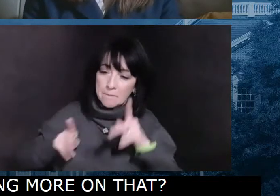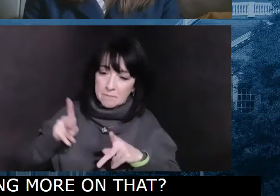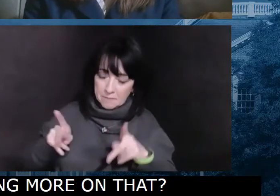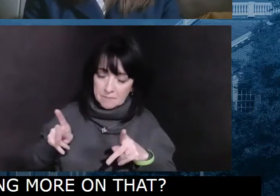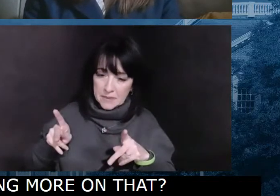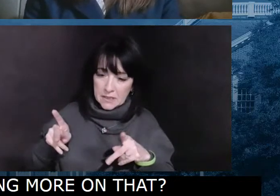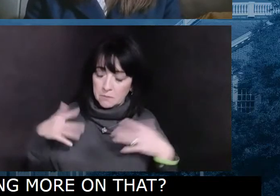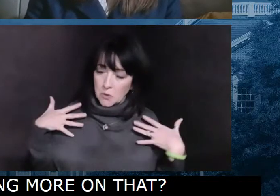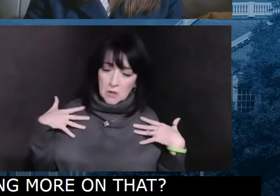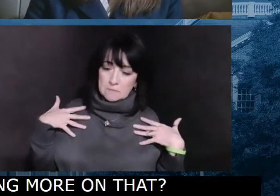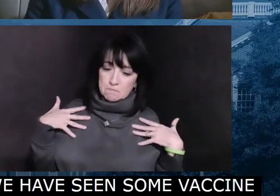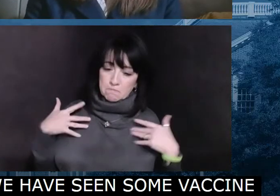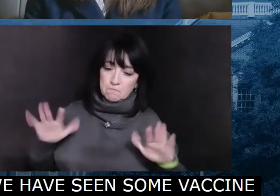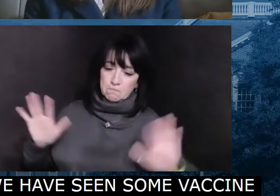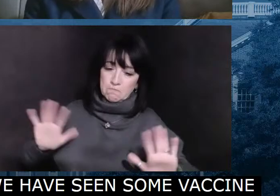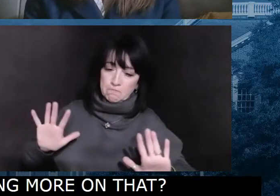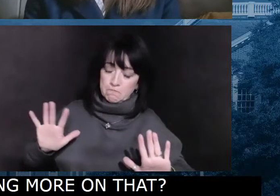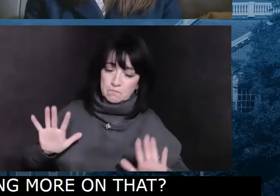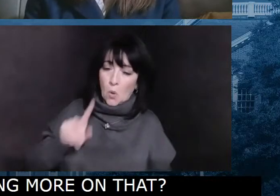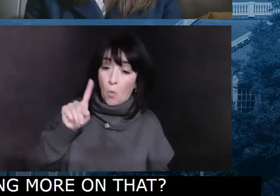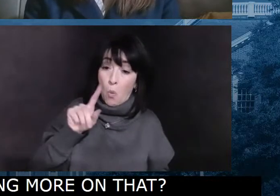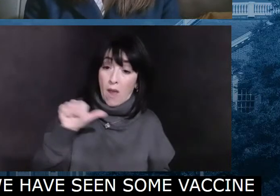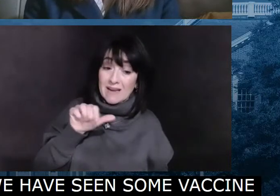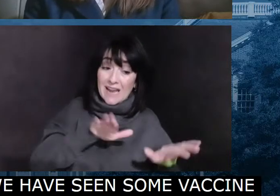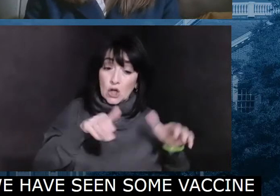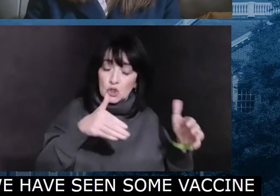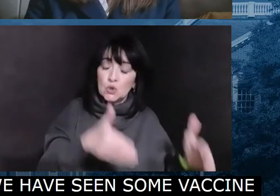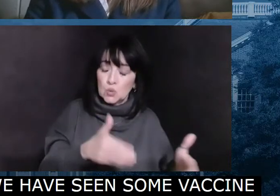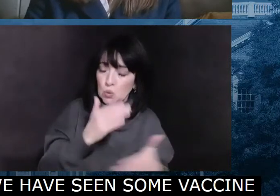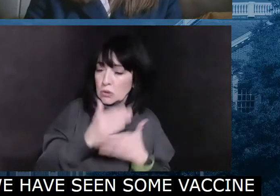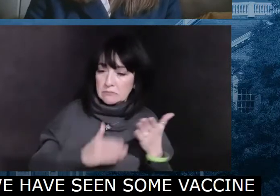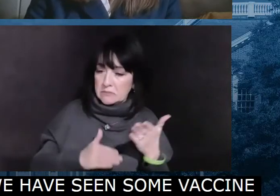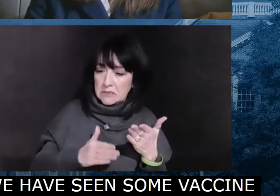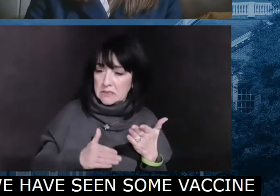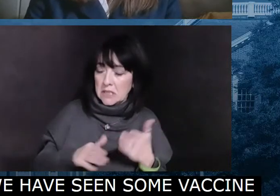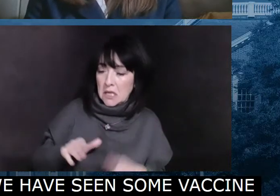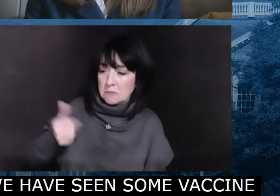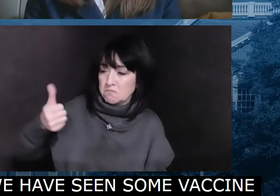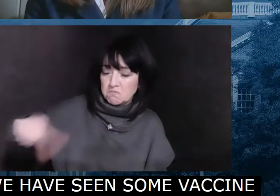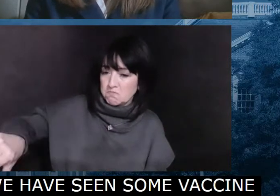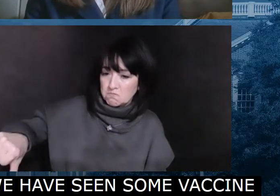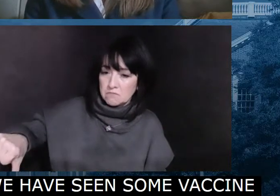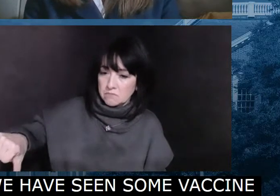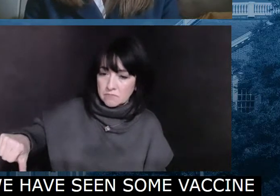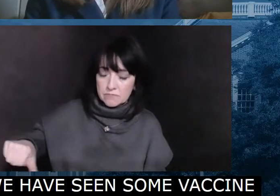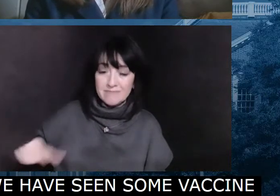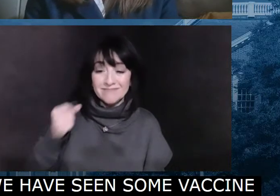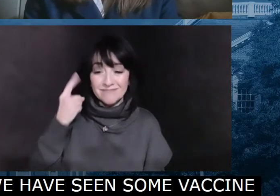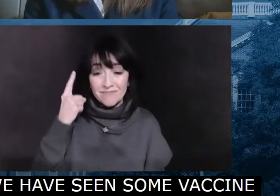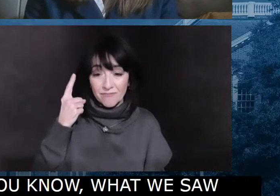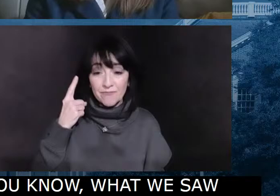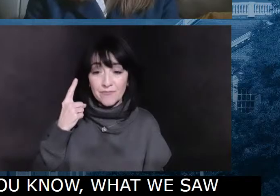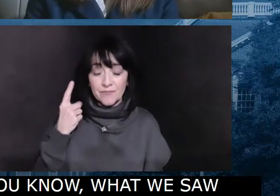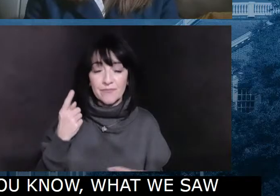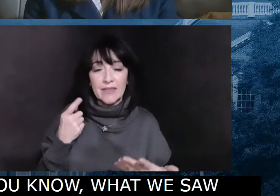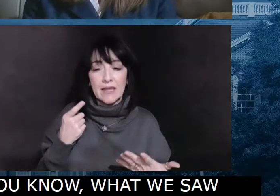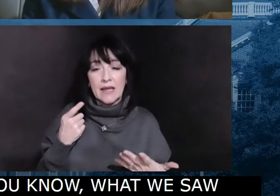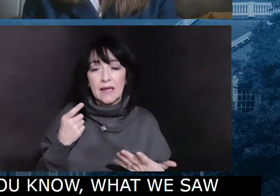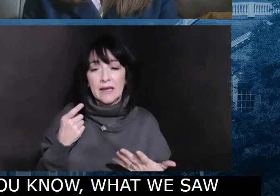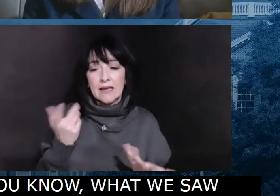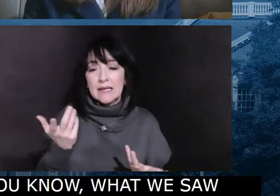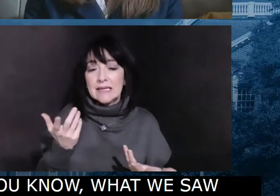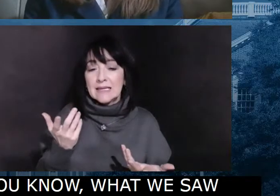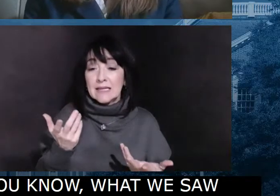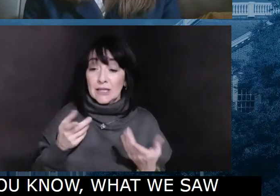1A groups. What we saw, especially since the vaccine rolled out over the holiday season, is people were a little